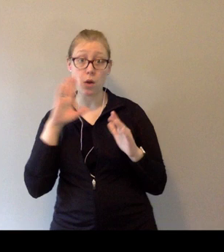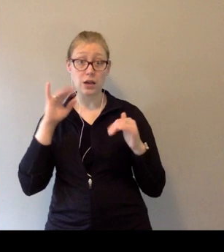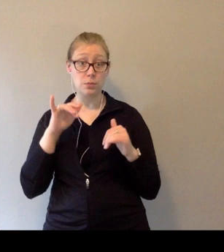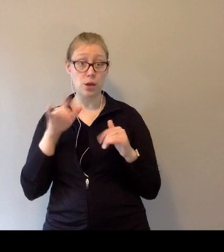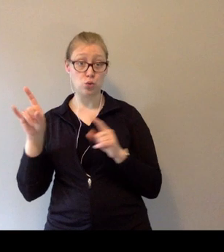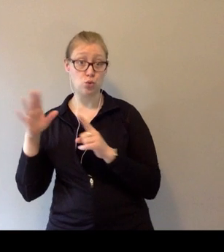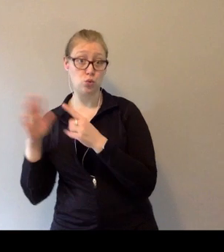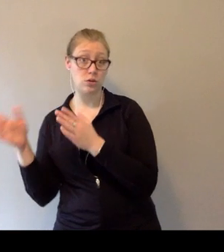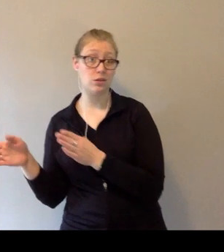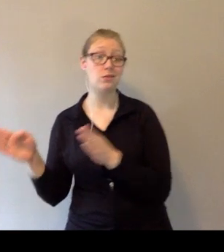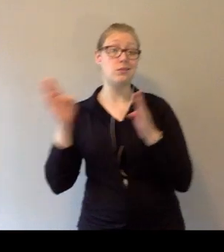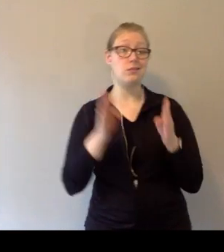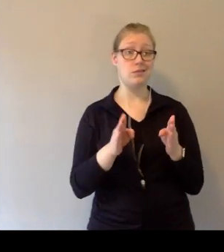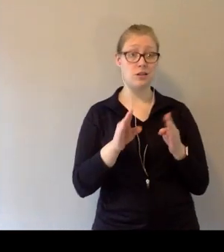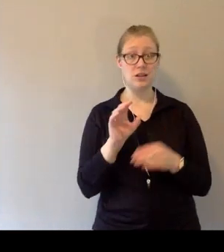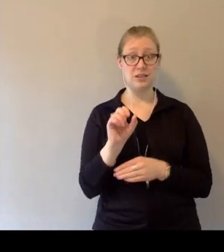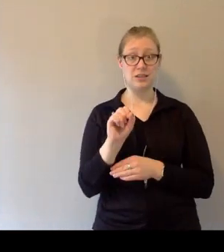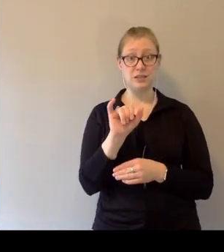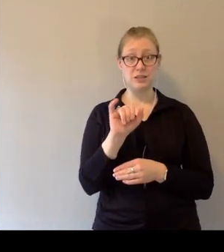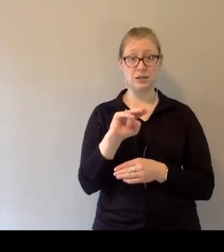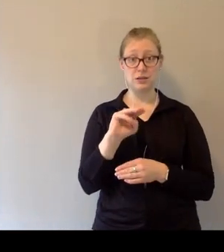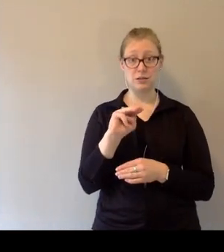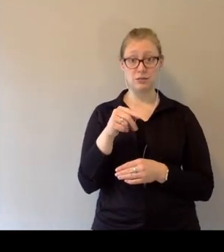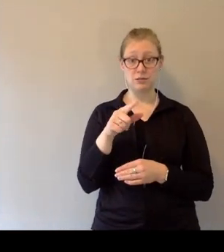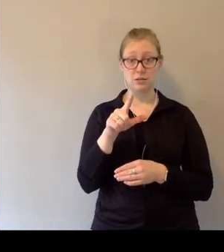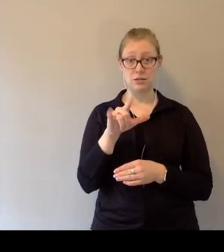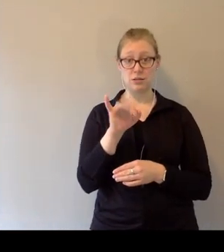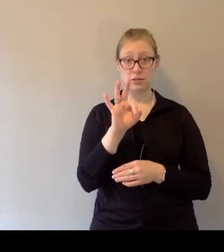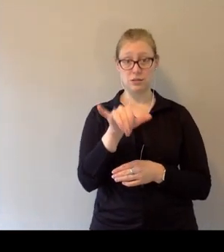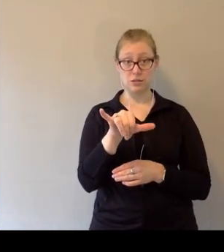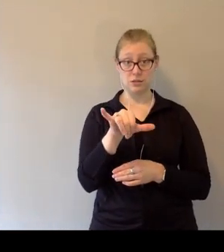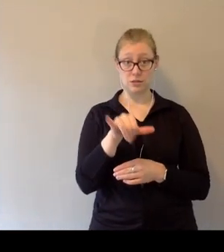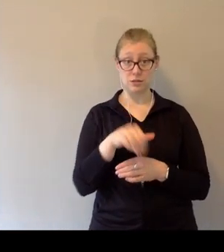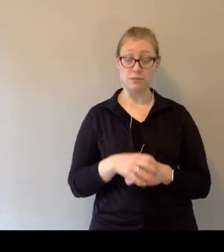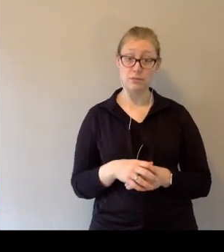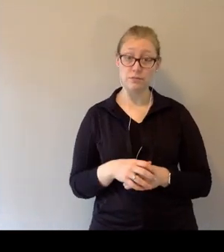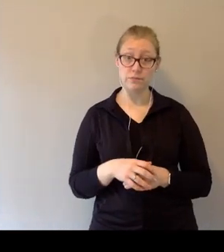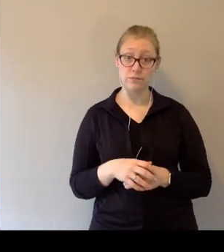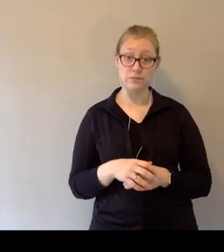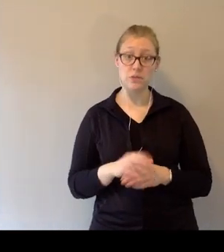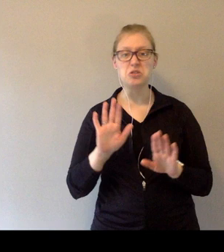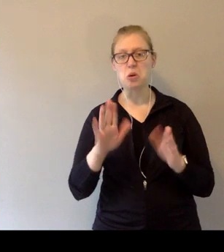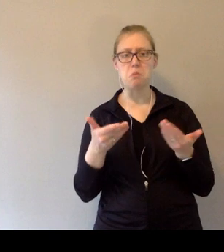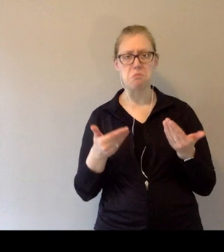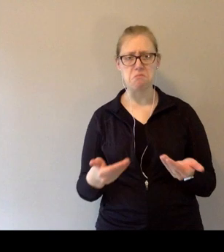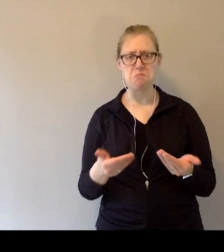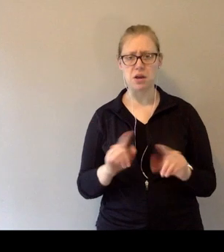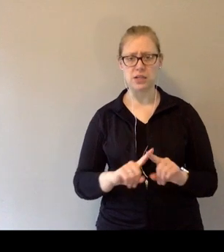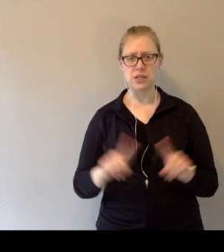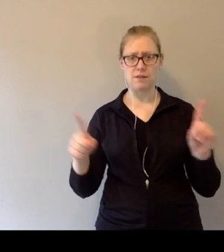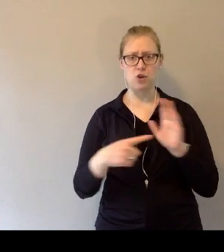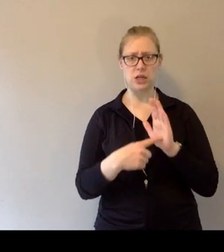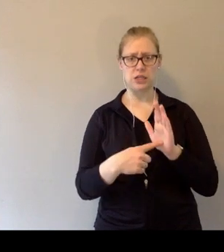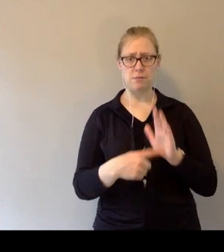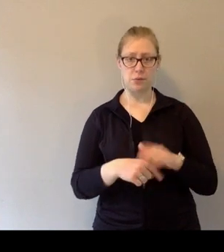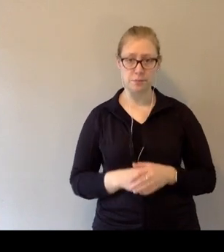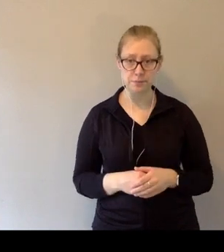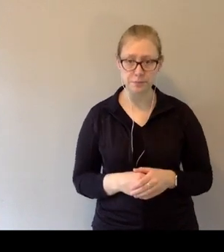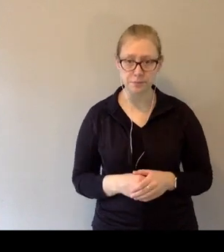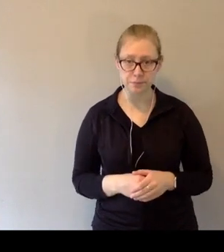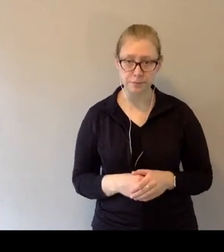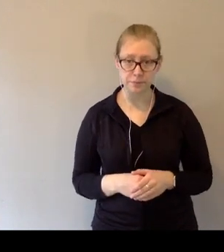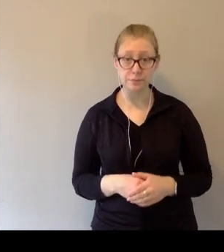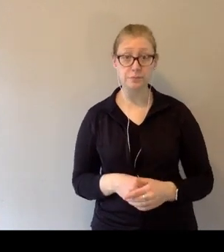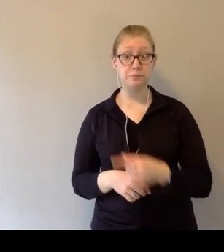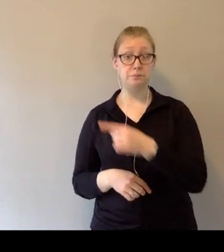now into the simplest radical form. So let's do a different example. So here I have